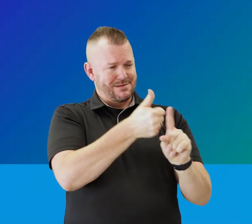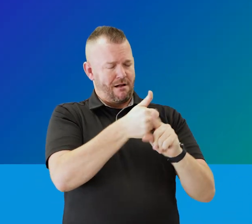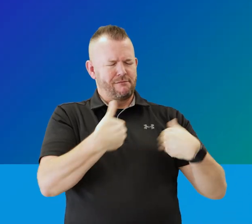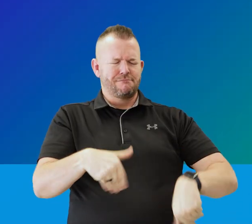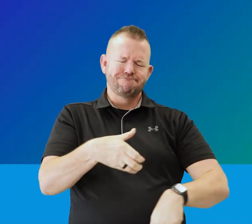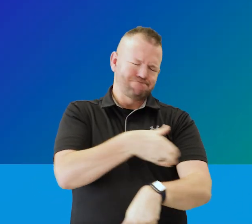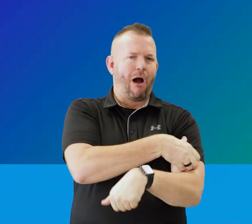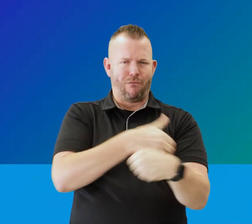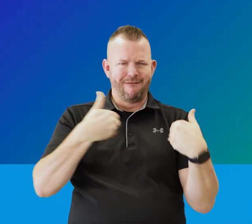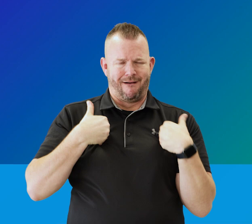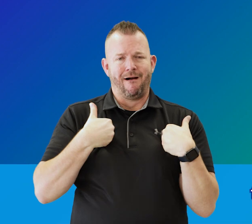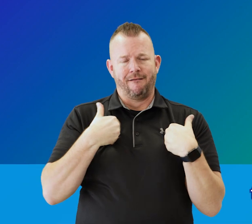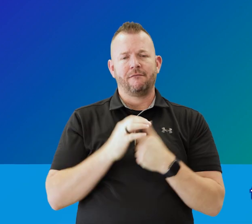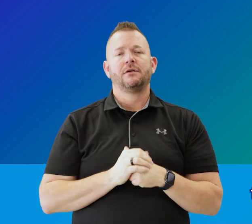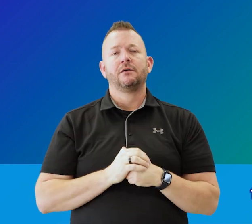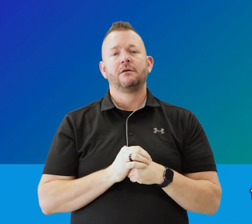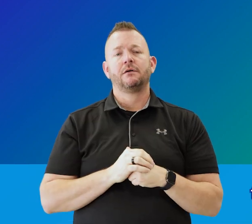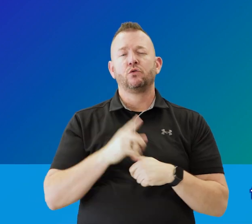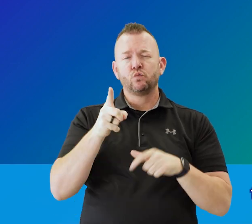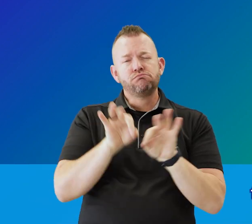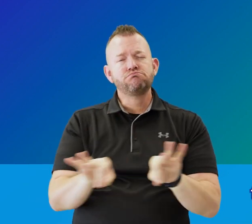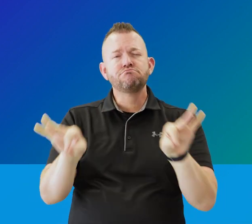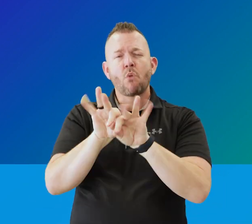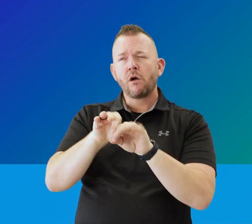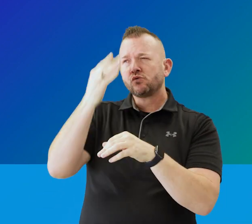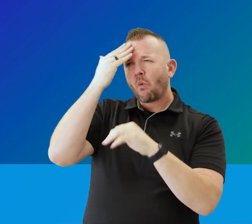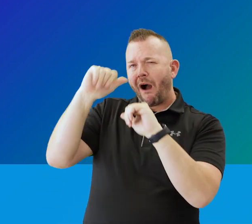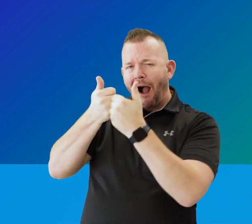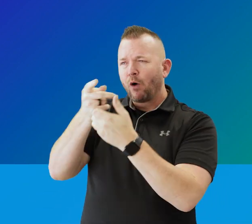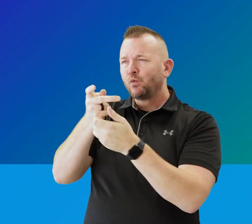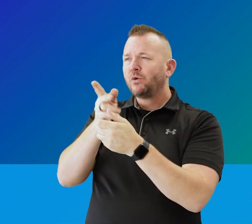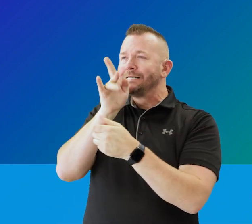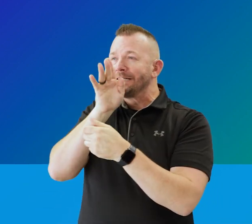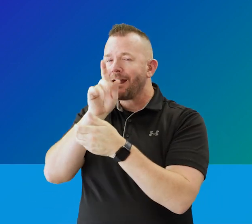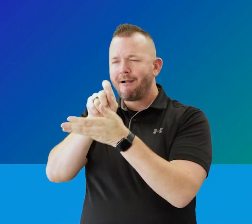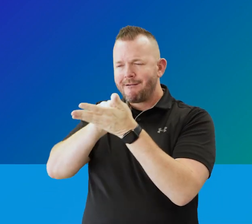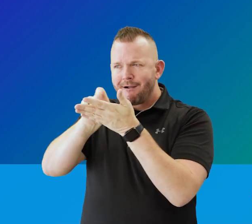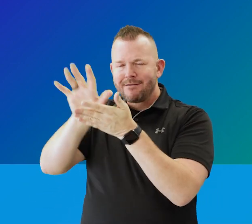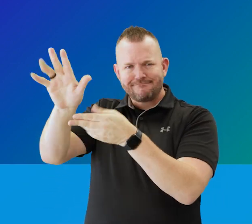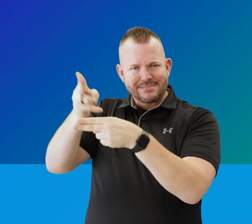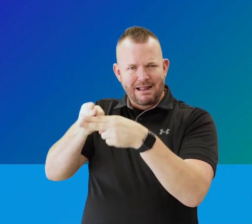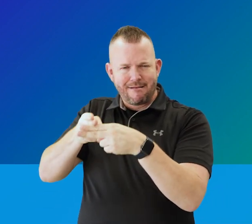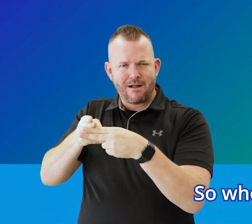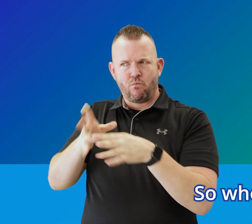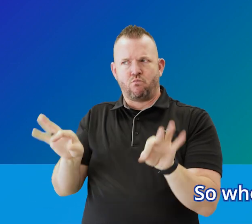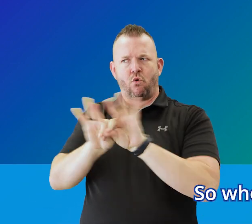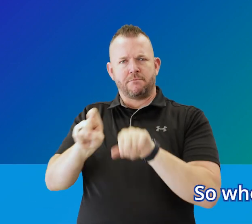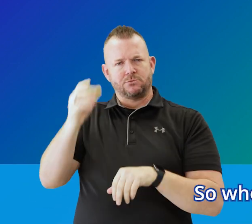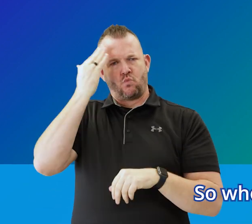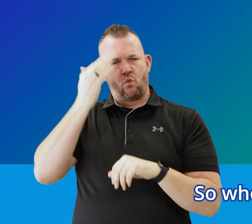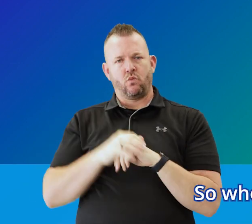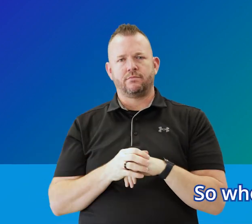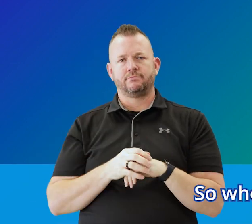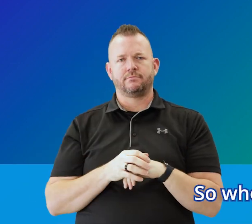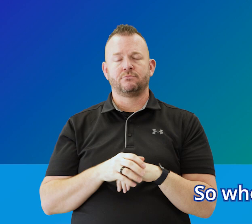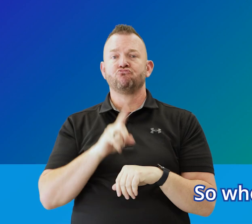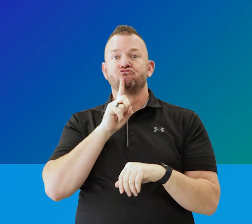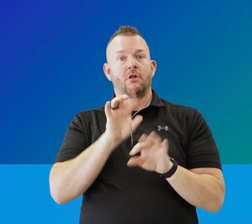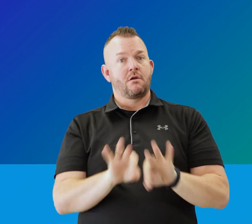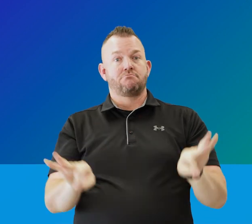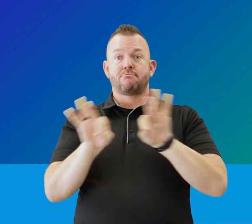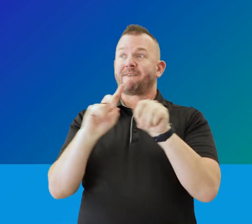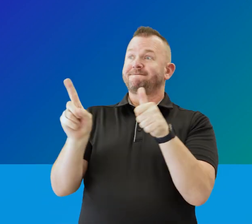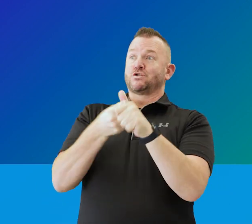many cultures, so it's important to pronounce them correctly or maybe even learn a little bit more about them. So when you have those initial